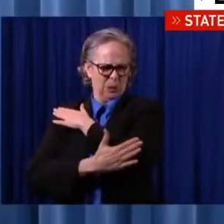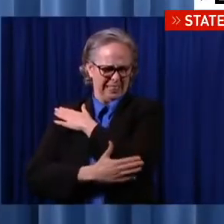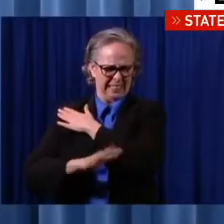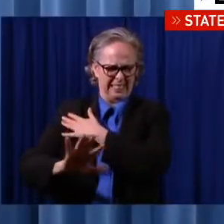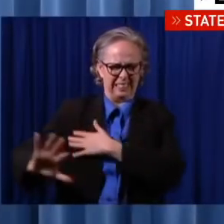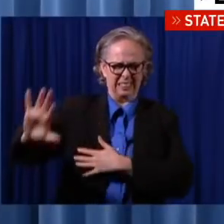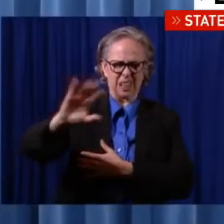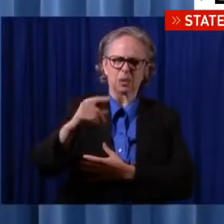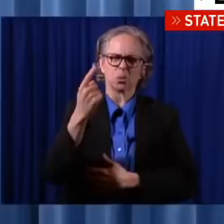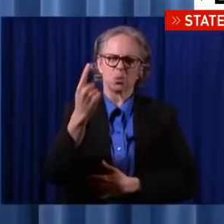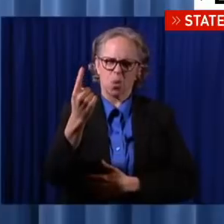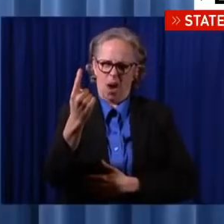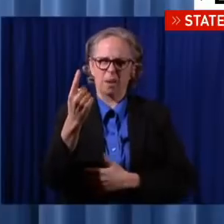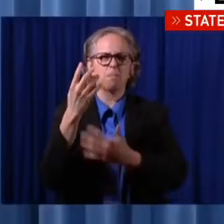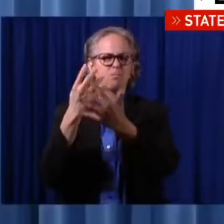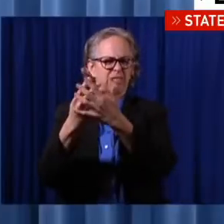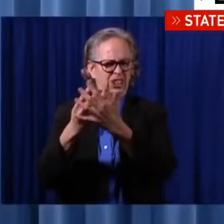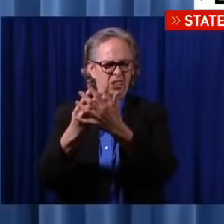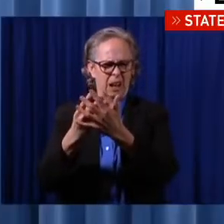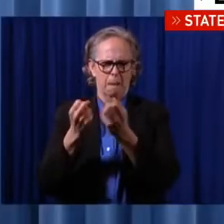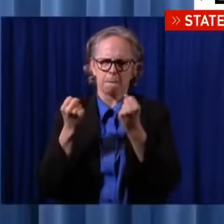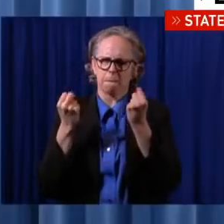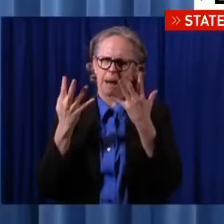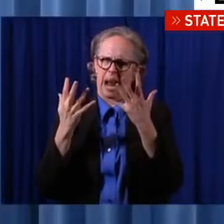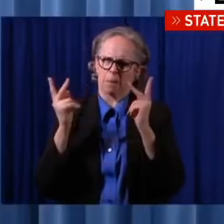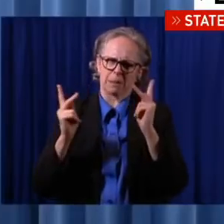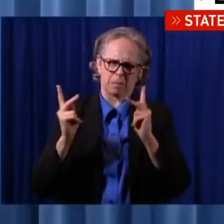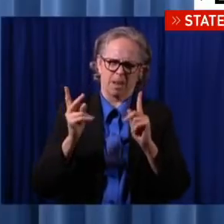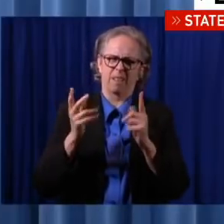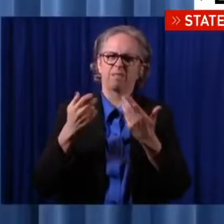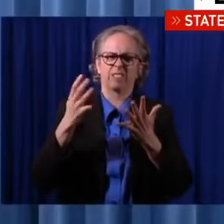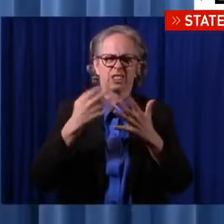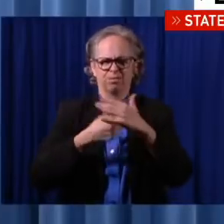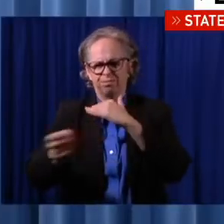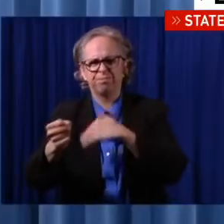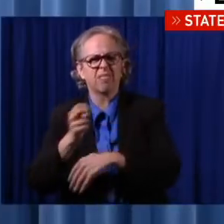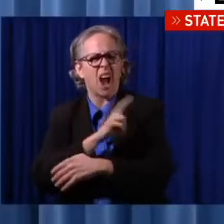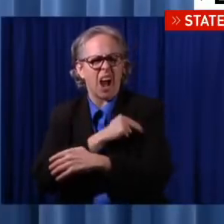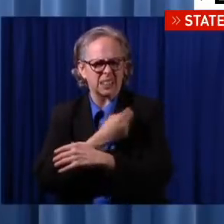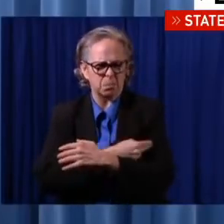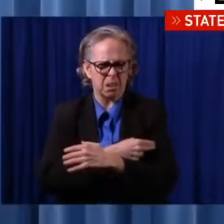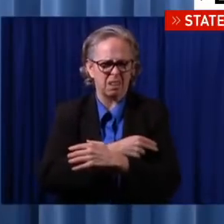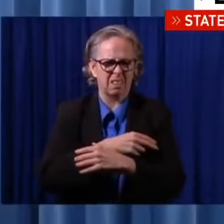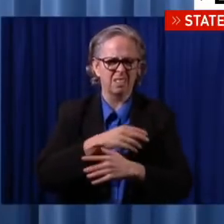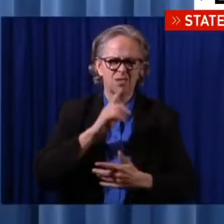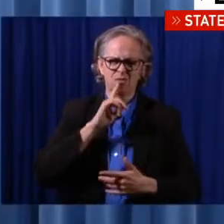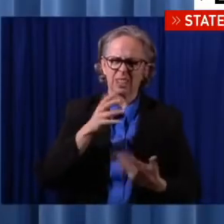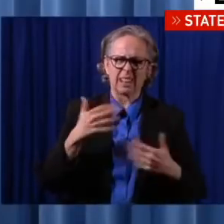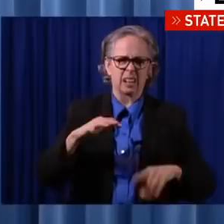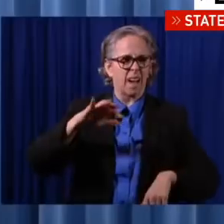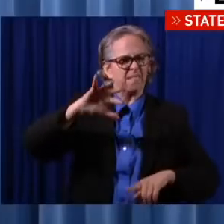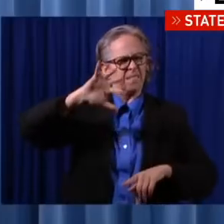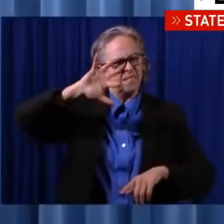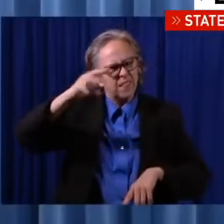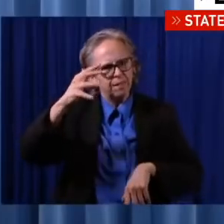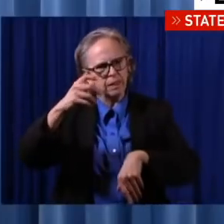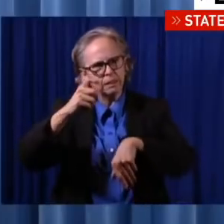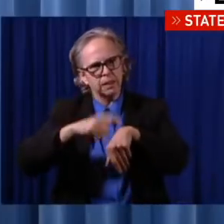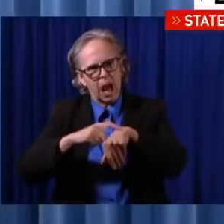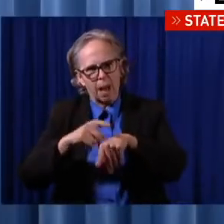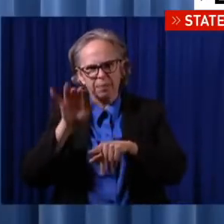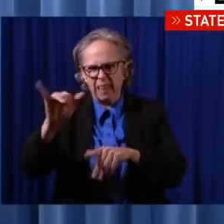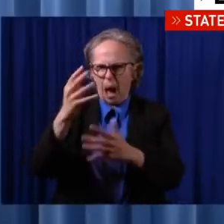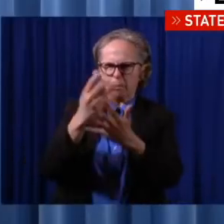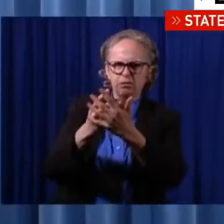May 24th. This is the fifth COVID-related death of a prison employee. Fran and I extend